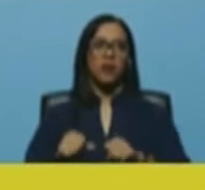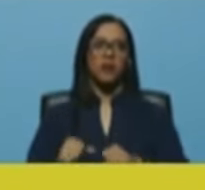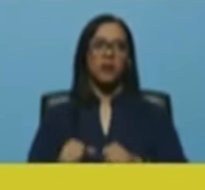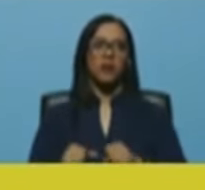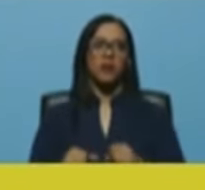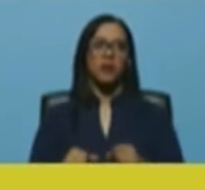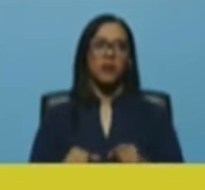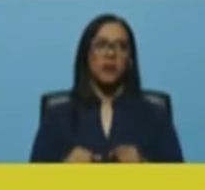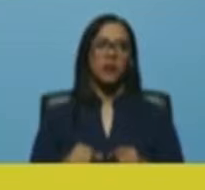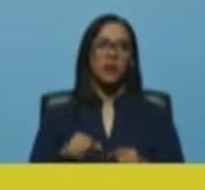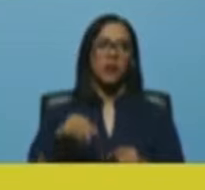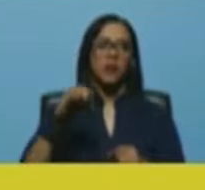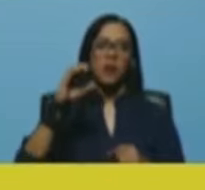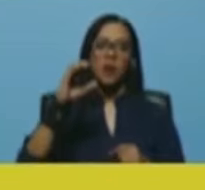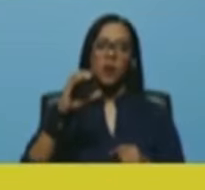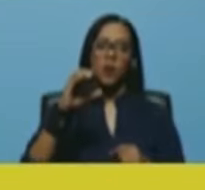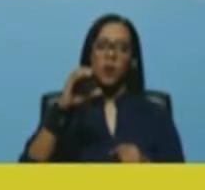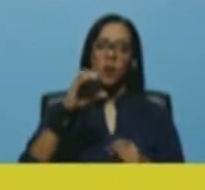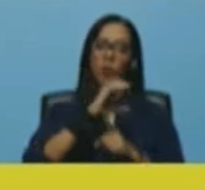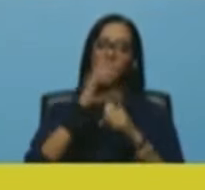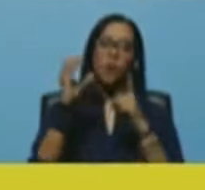in human rights and colonialism,